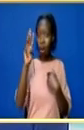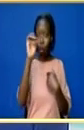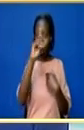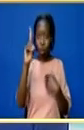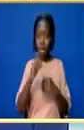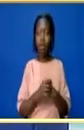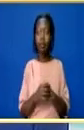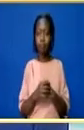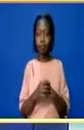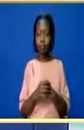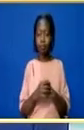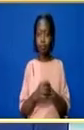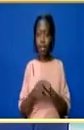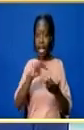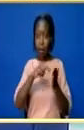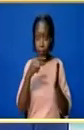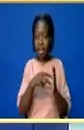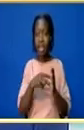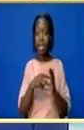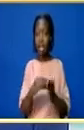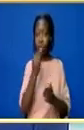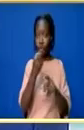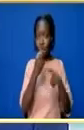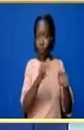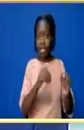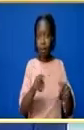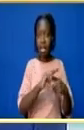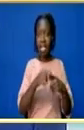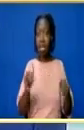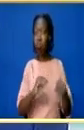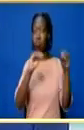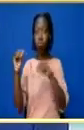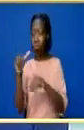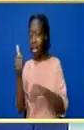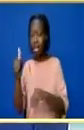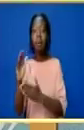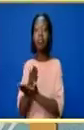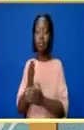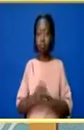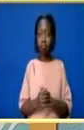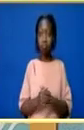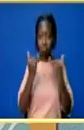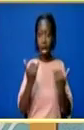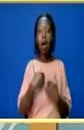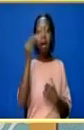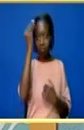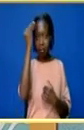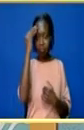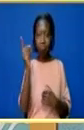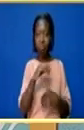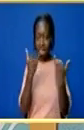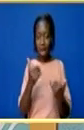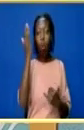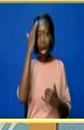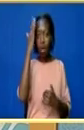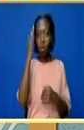food from the shamba, you took it to the unwanted plants. I have learned, Grandma. So I if promise. We were to eat the weeds, yeah. they would